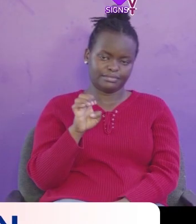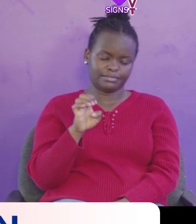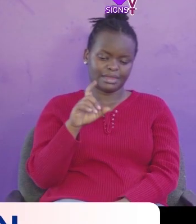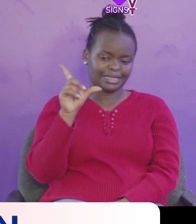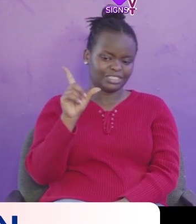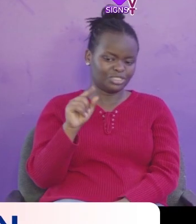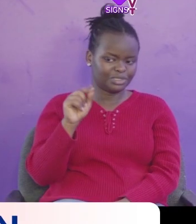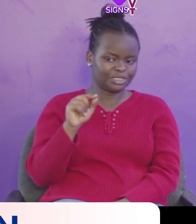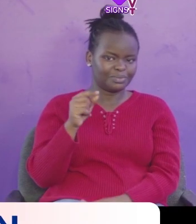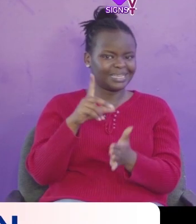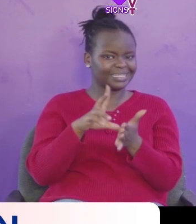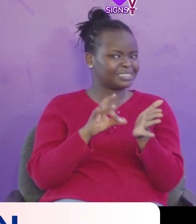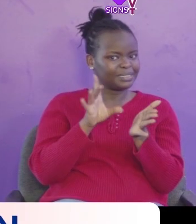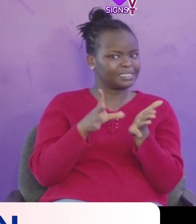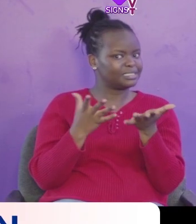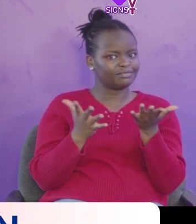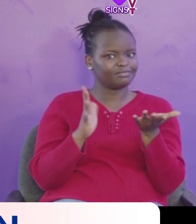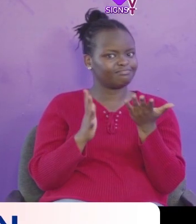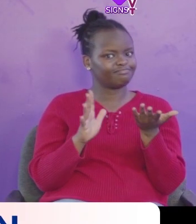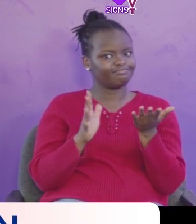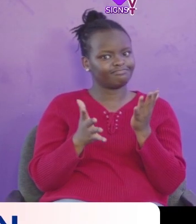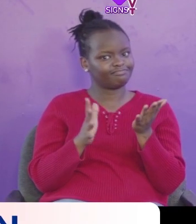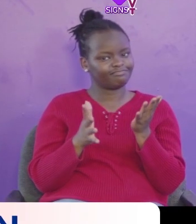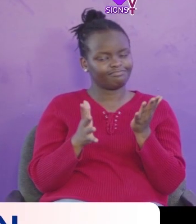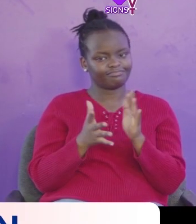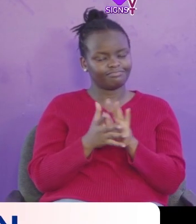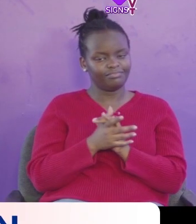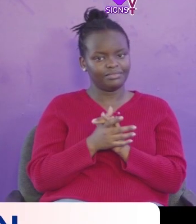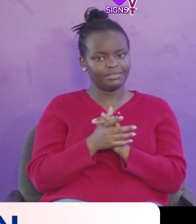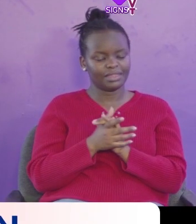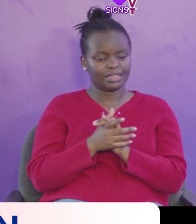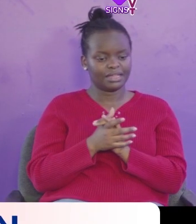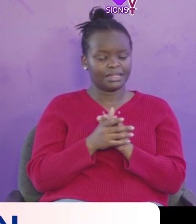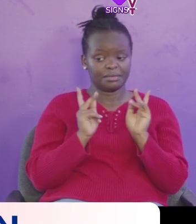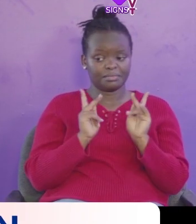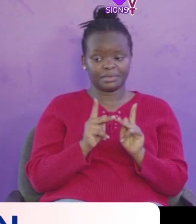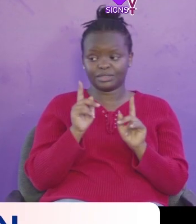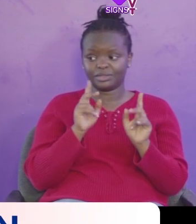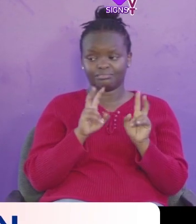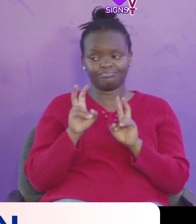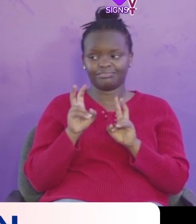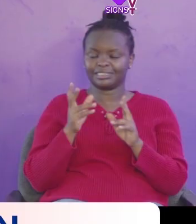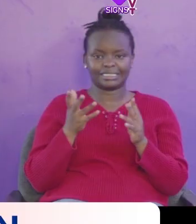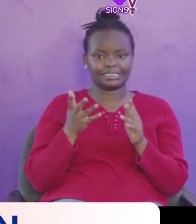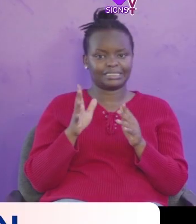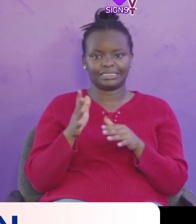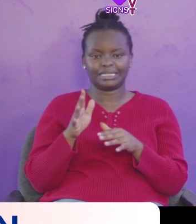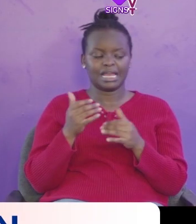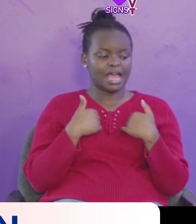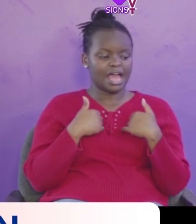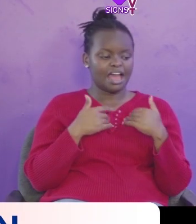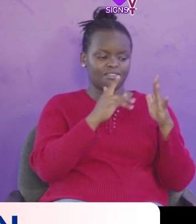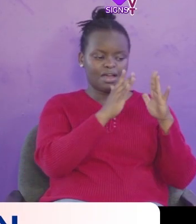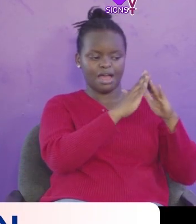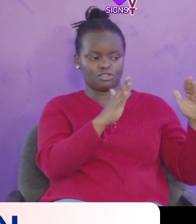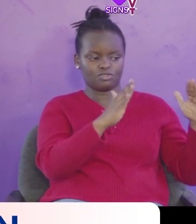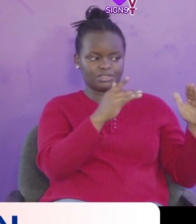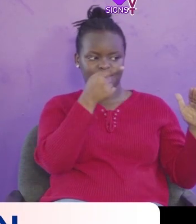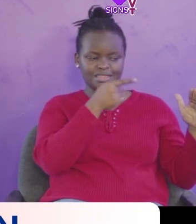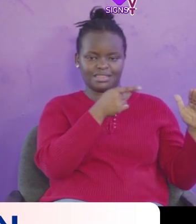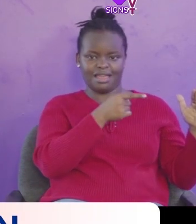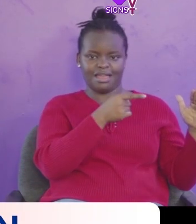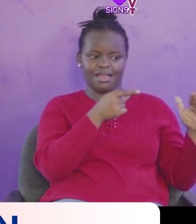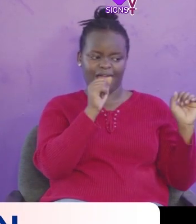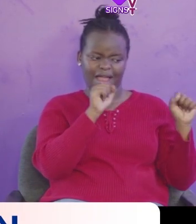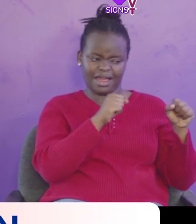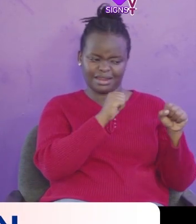affordability? Maybe we say the affordability. If someone anaangalia yenyewe, kuna kanyumba bado kama bati kako mahali anaweza lipa hata